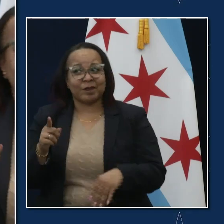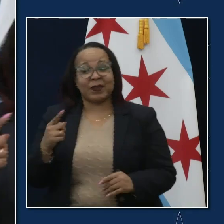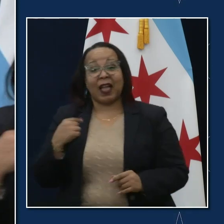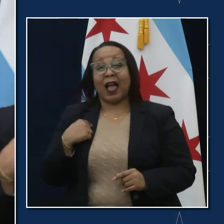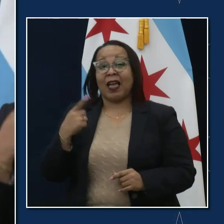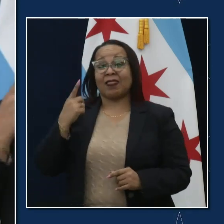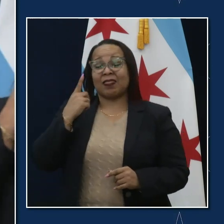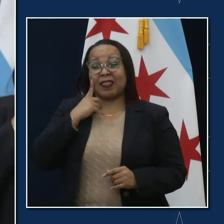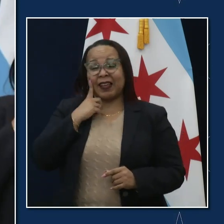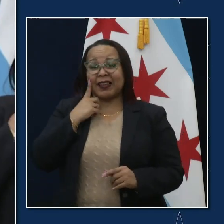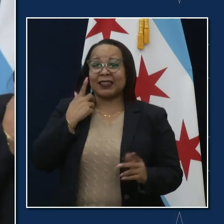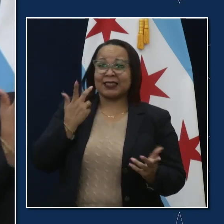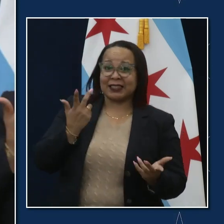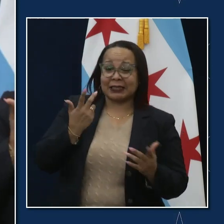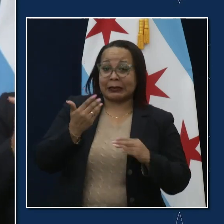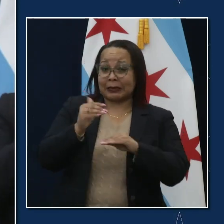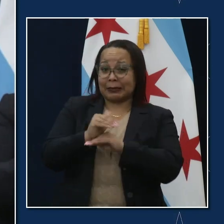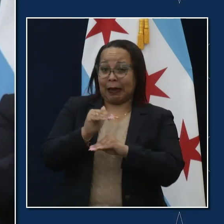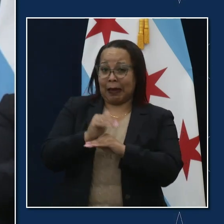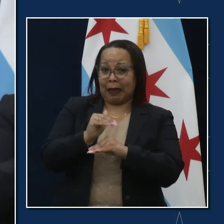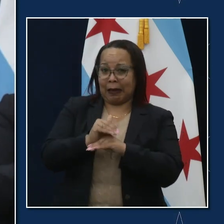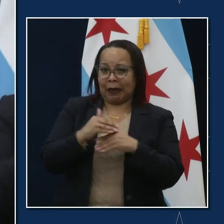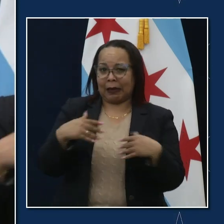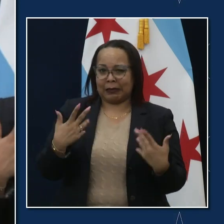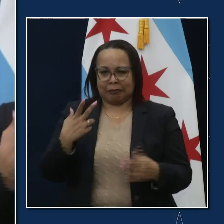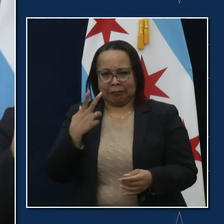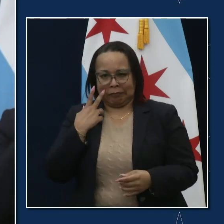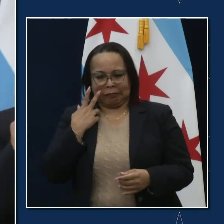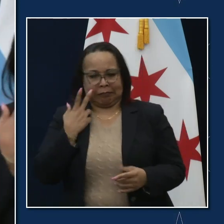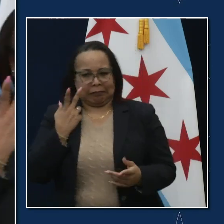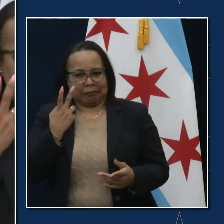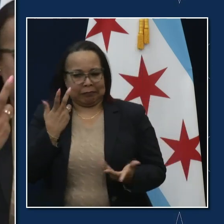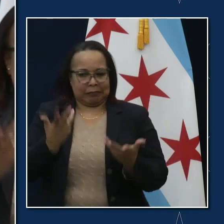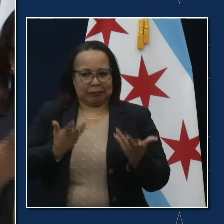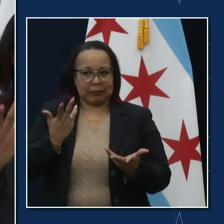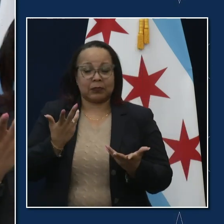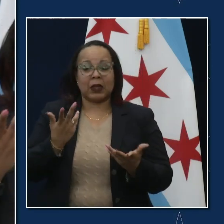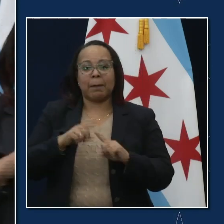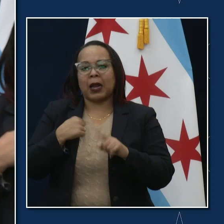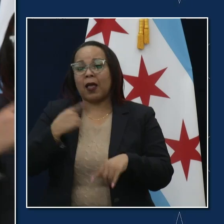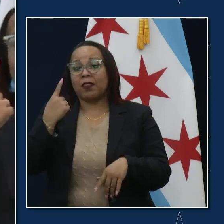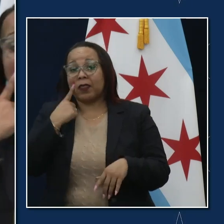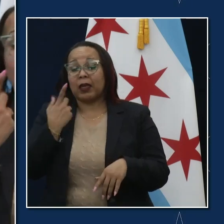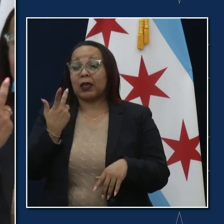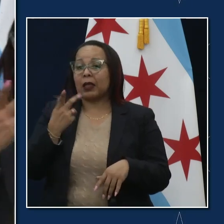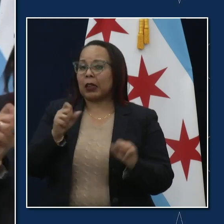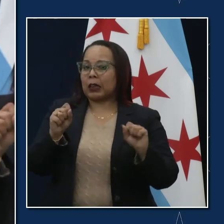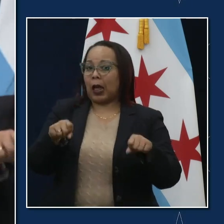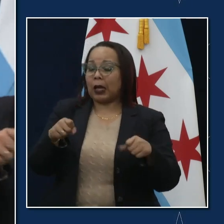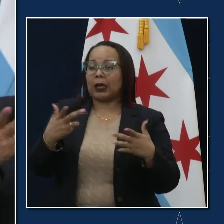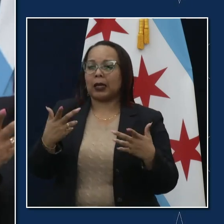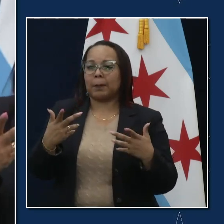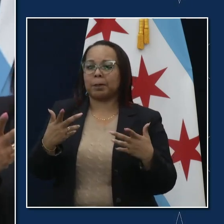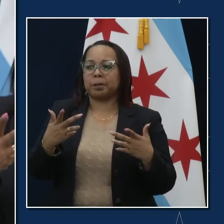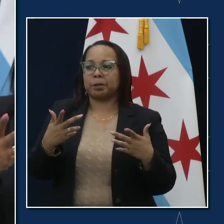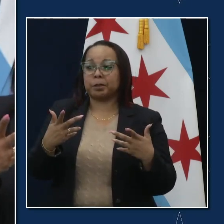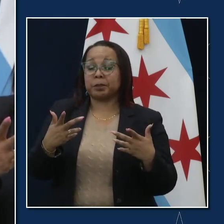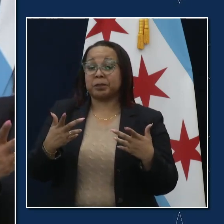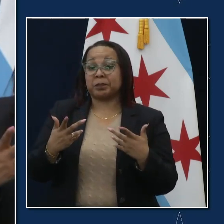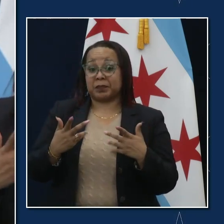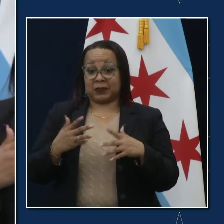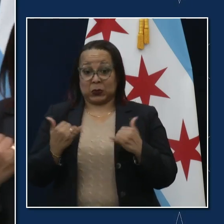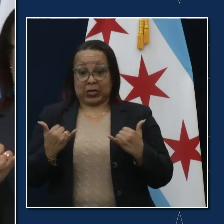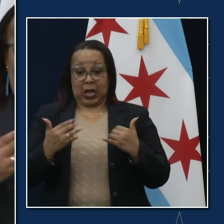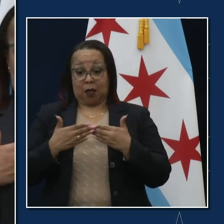is unlikely tonight, just based on where we are. But I do think it is likely in the very short